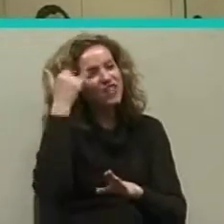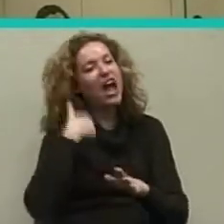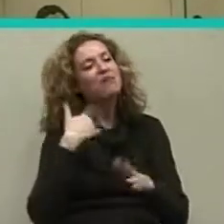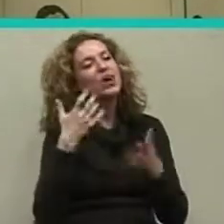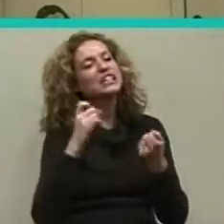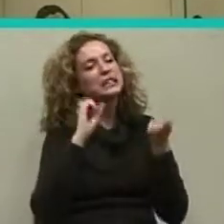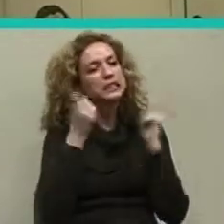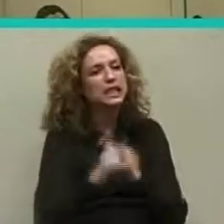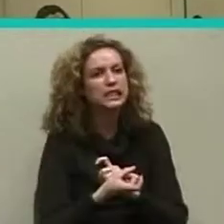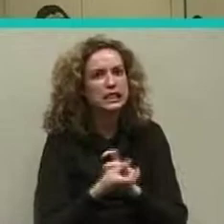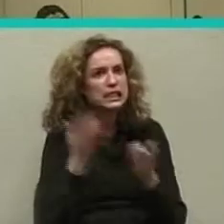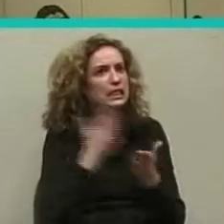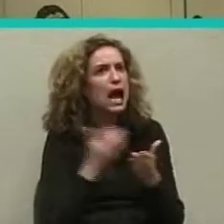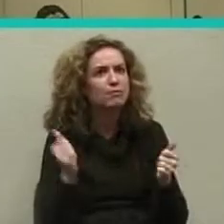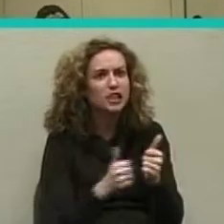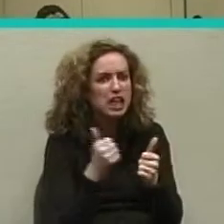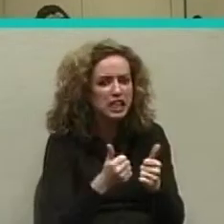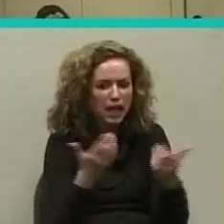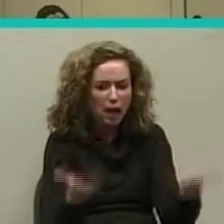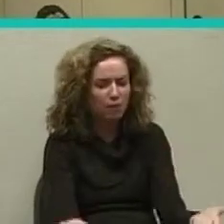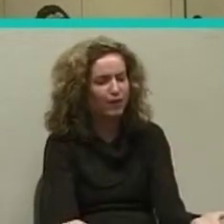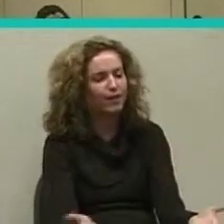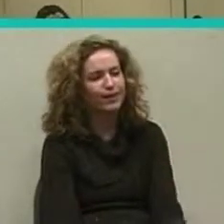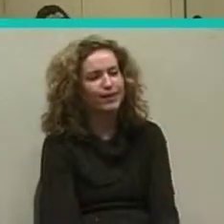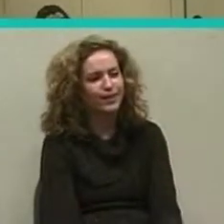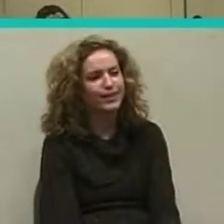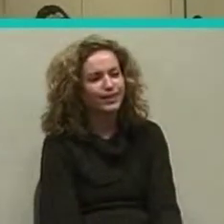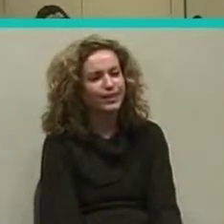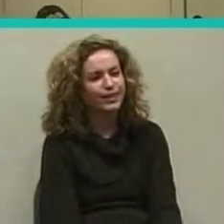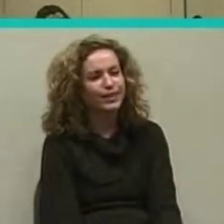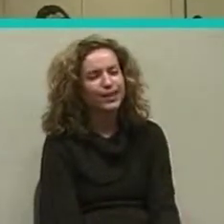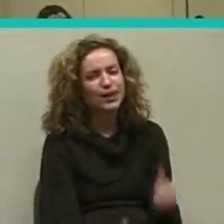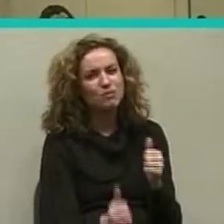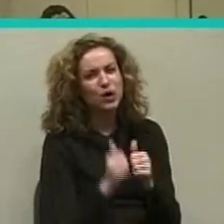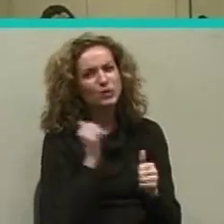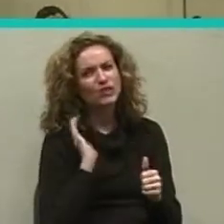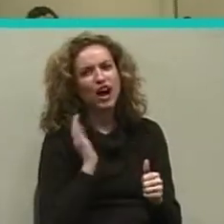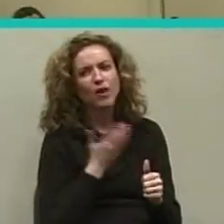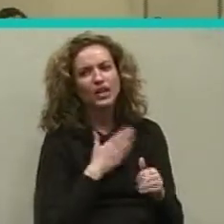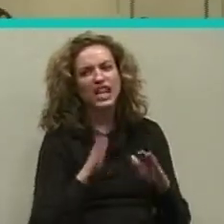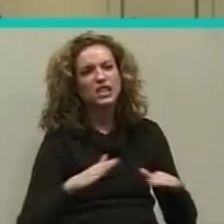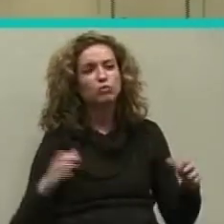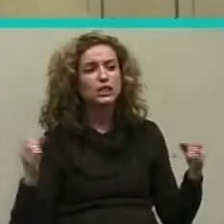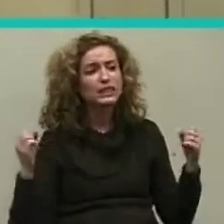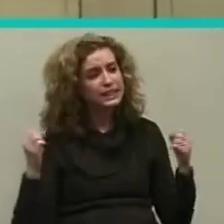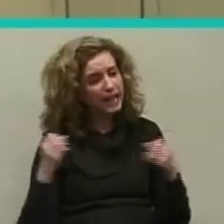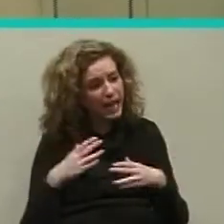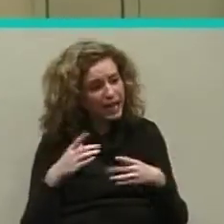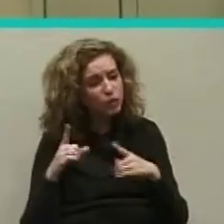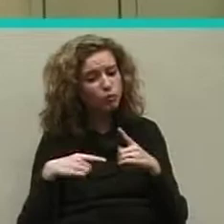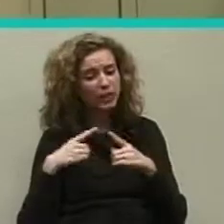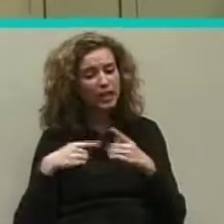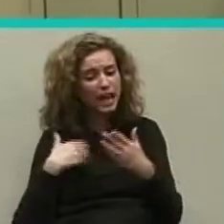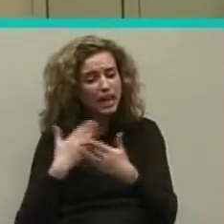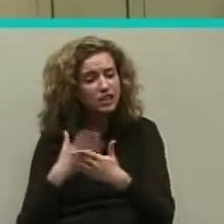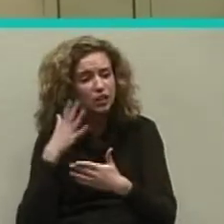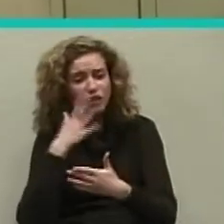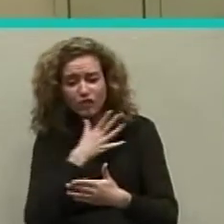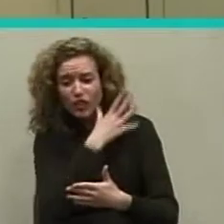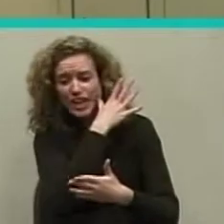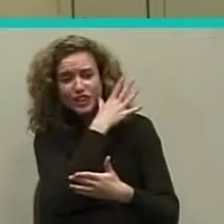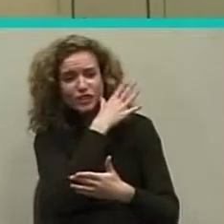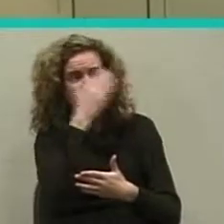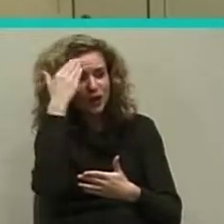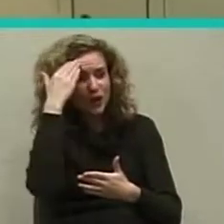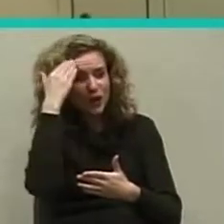I got to do is stop chasing them. Right? Most of our kids were scared to death out there in the middle of the cornfields. Right? They